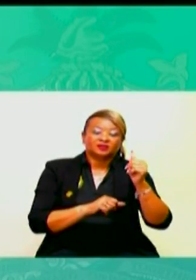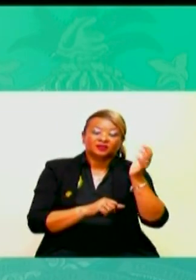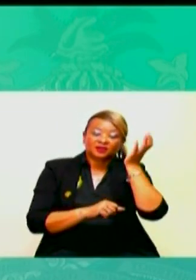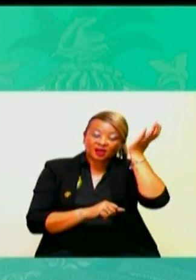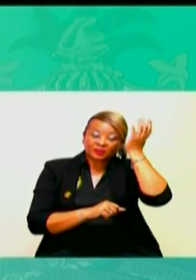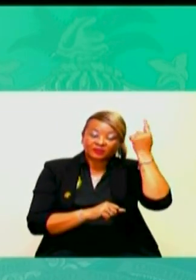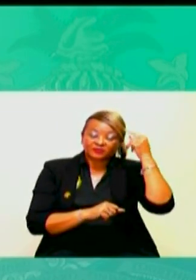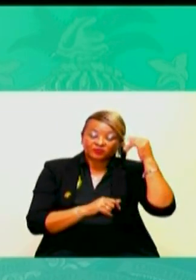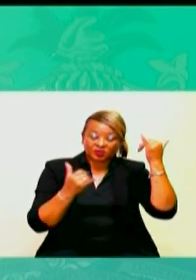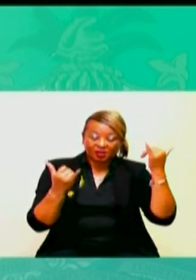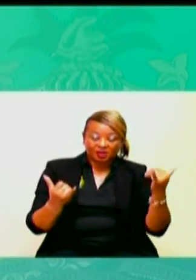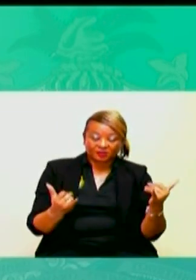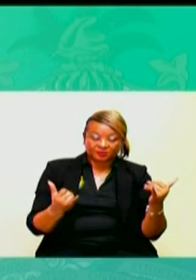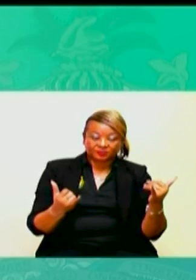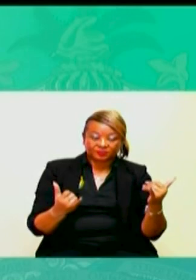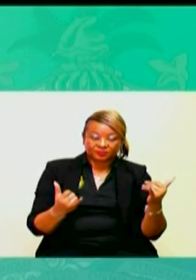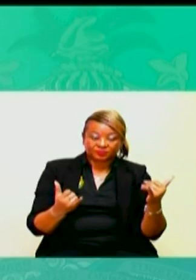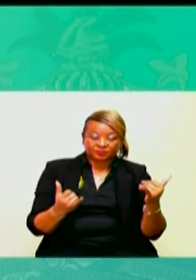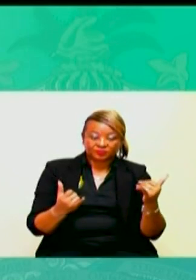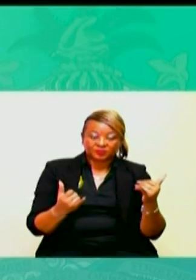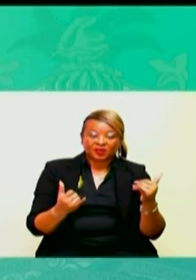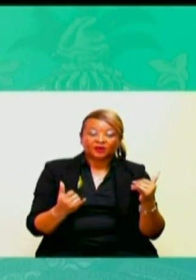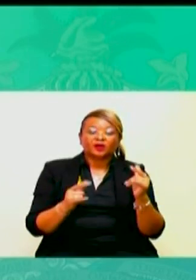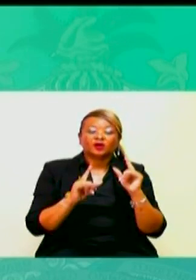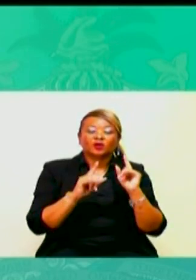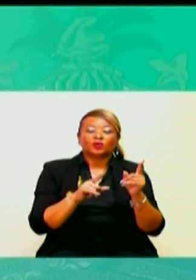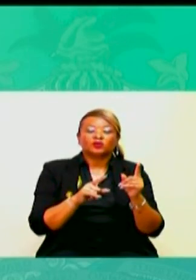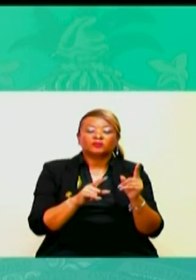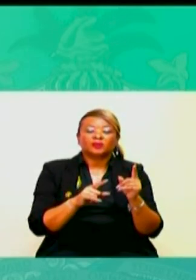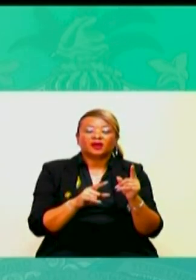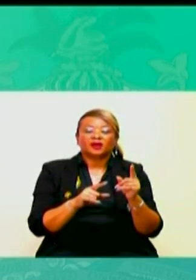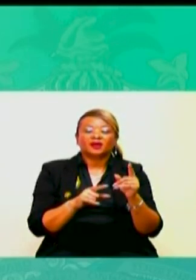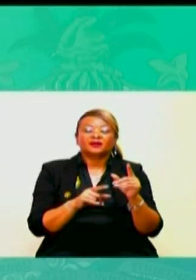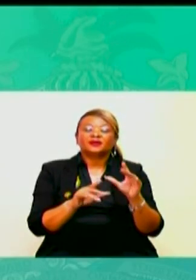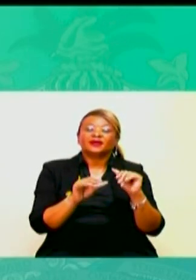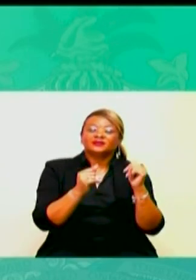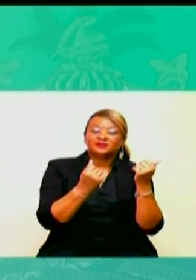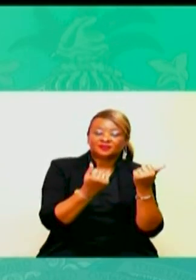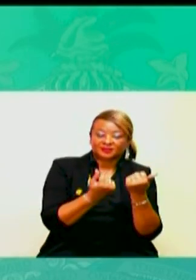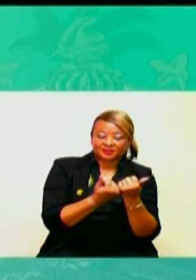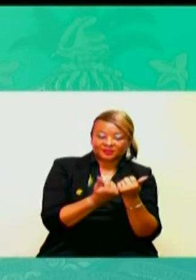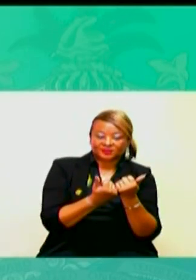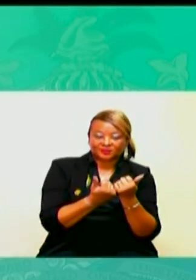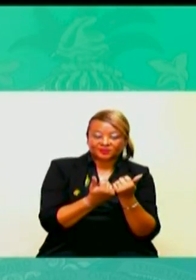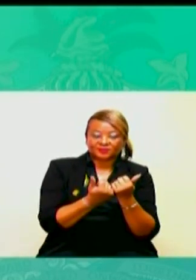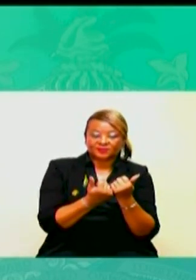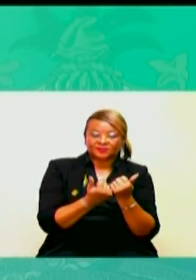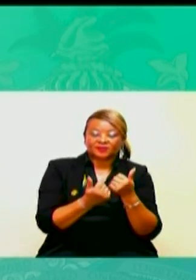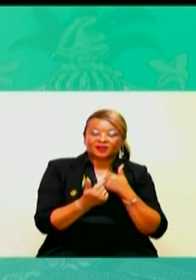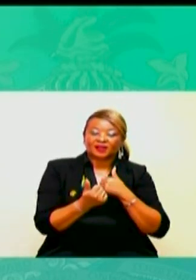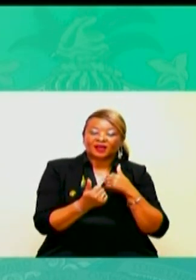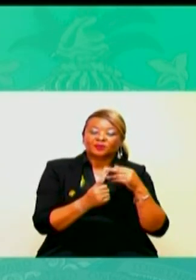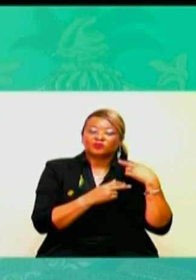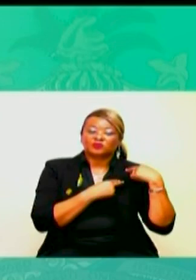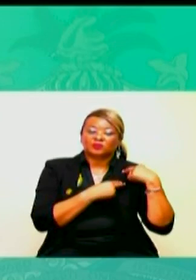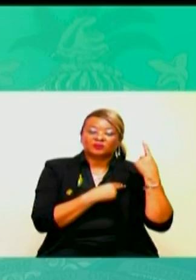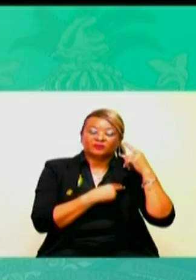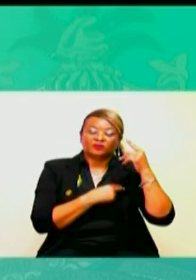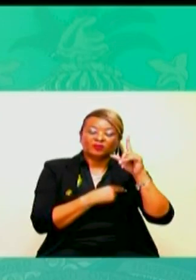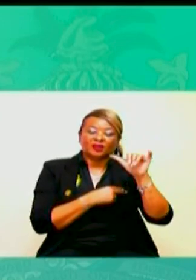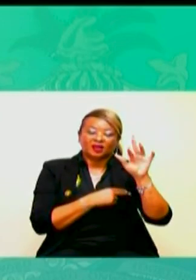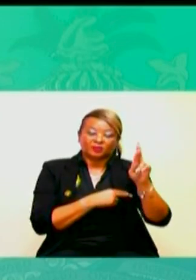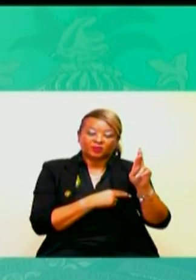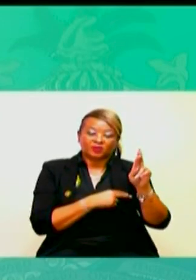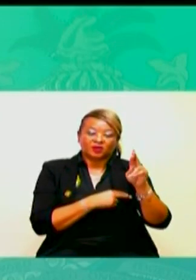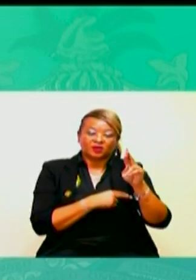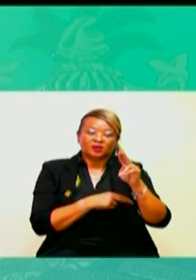now. Let me now go to my agencies, which fall under my remit. The Department of Labor, the